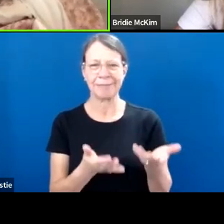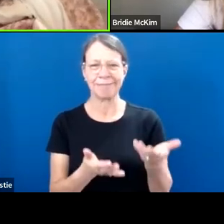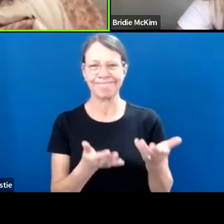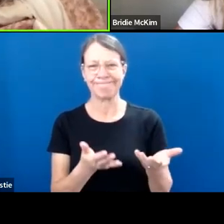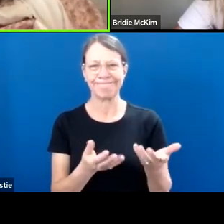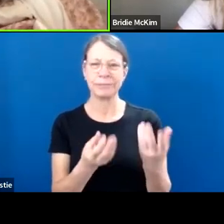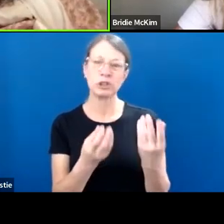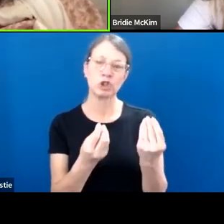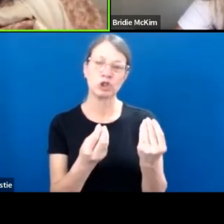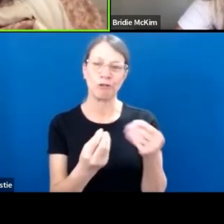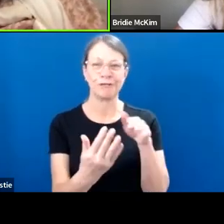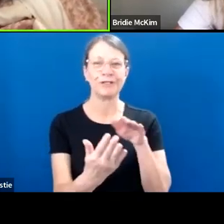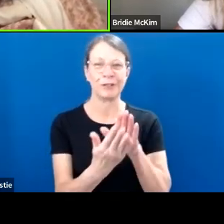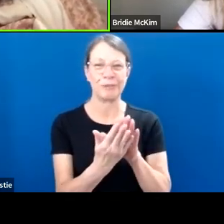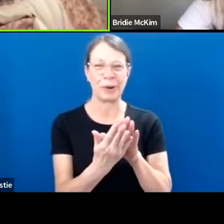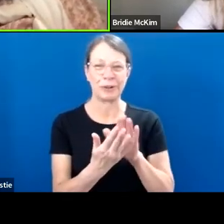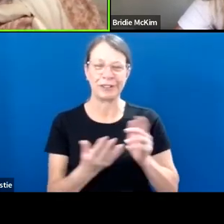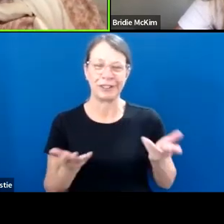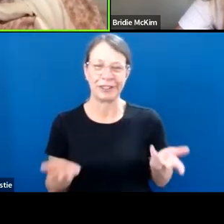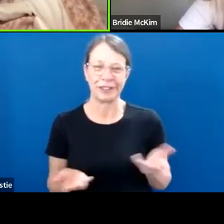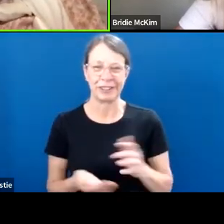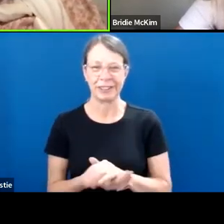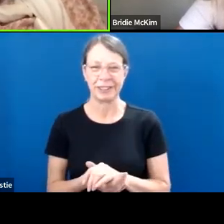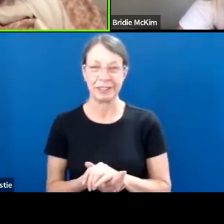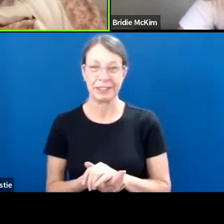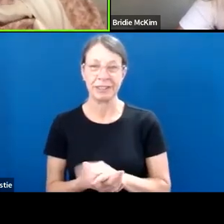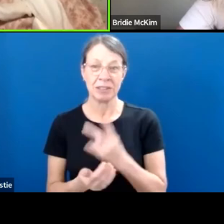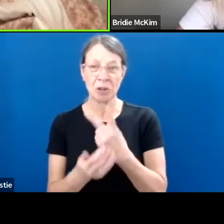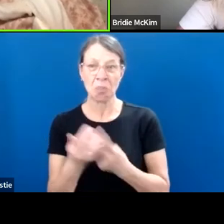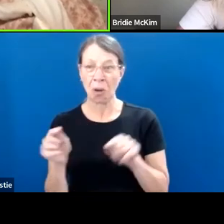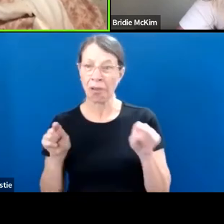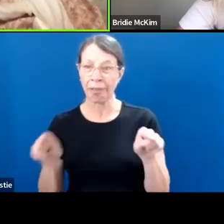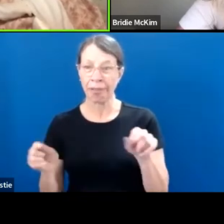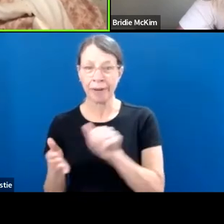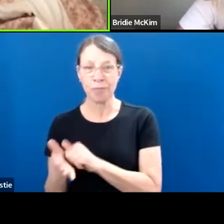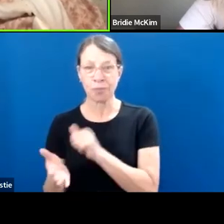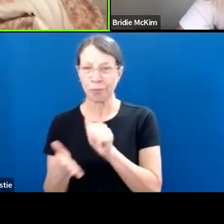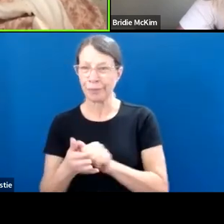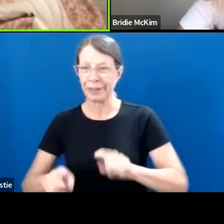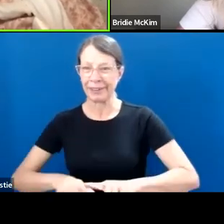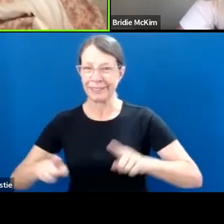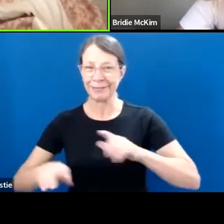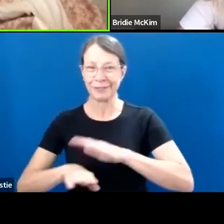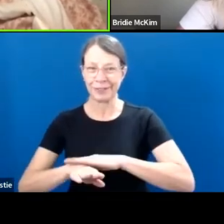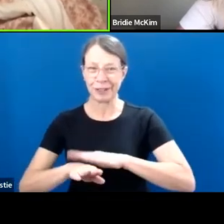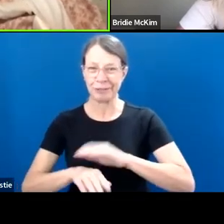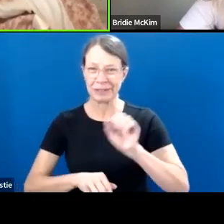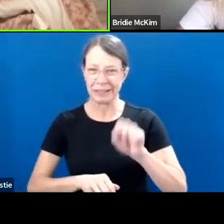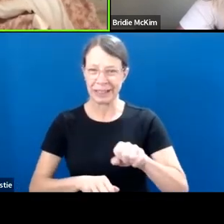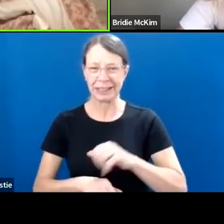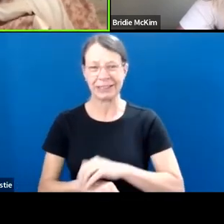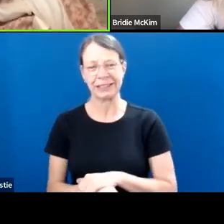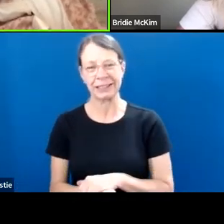softer, I guess, approach. And and so it's about judging